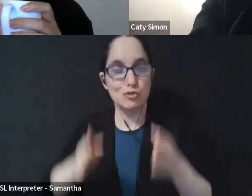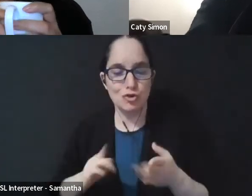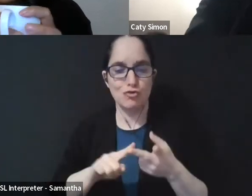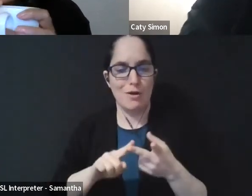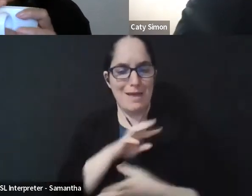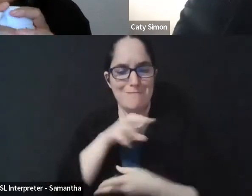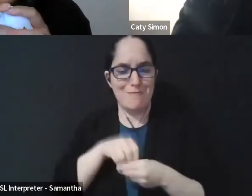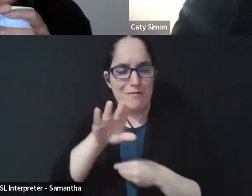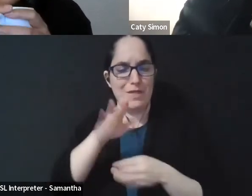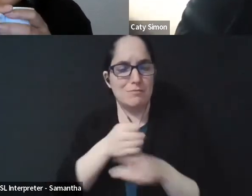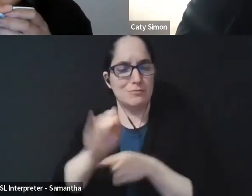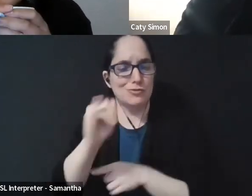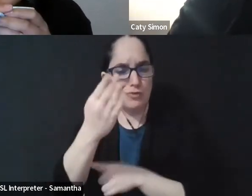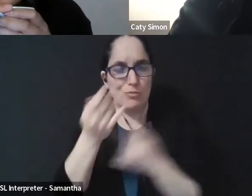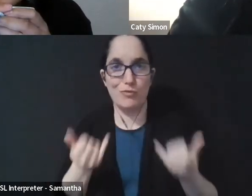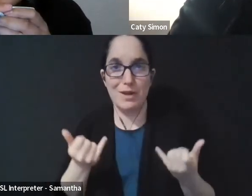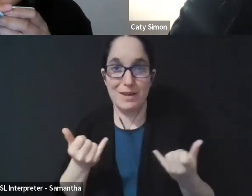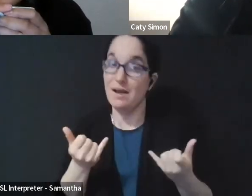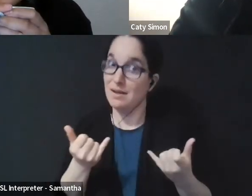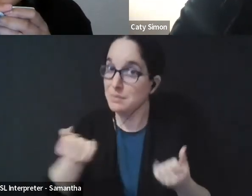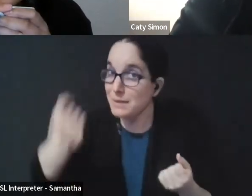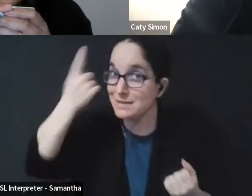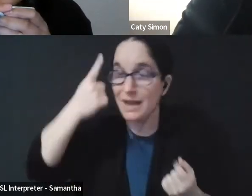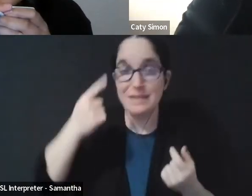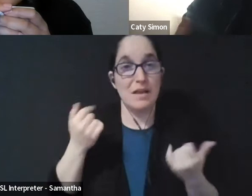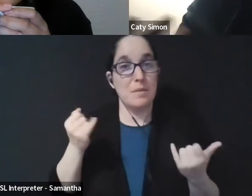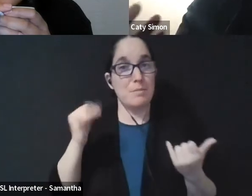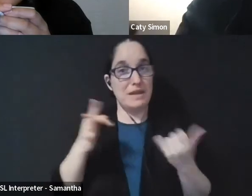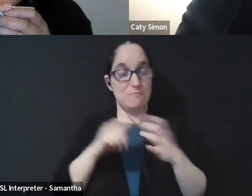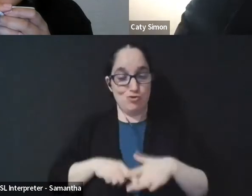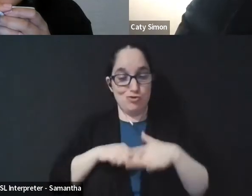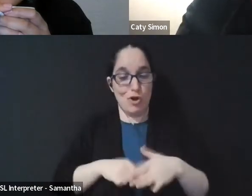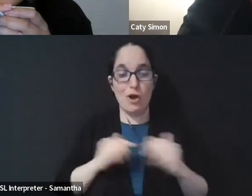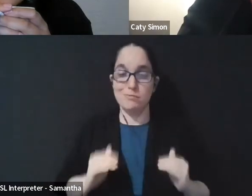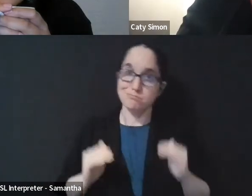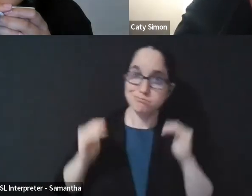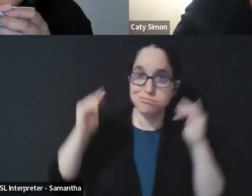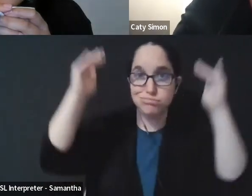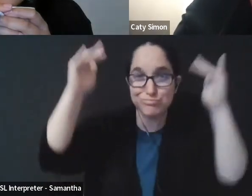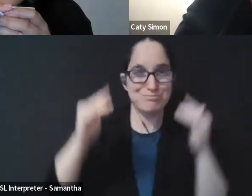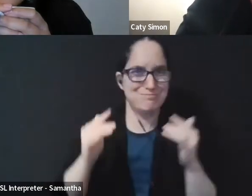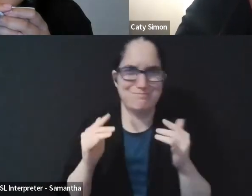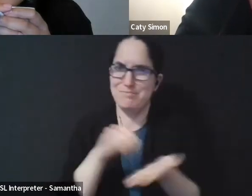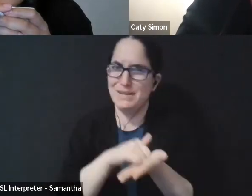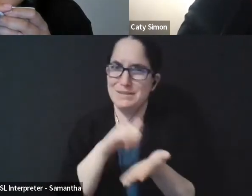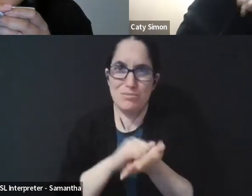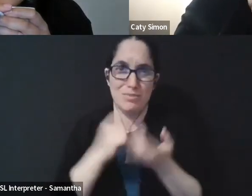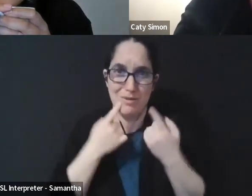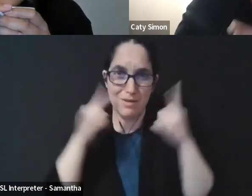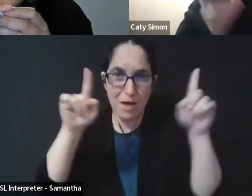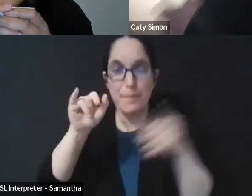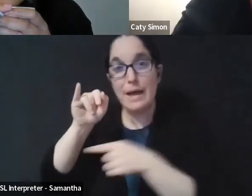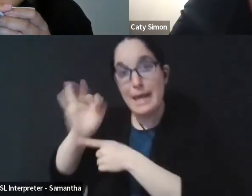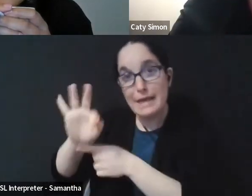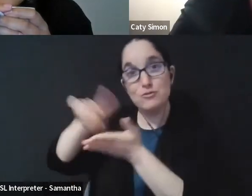make sense to me. Anyways, translating knowledge from the ground that can save lives into research can never really be accomplished if, like, the structure of this research